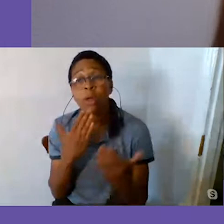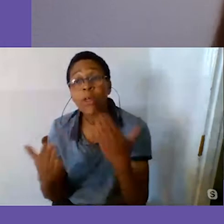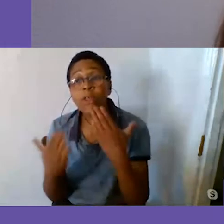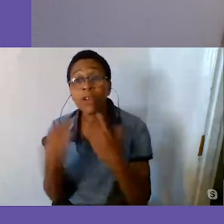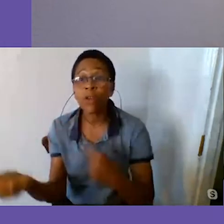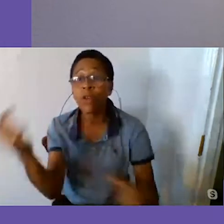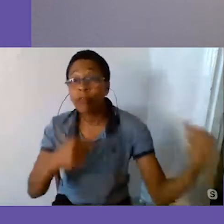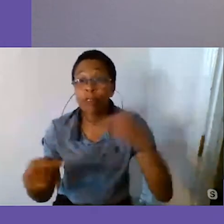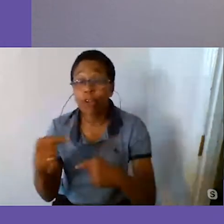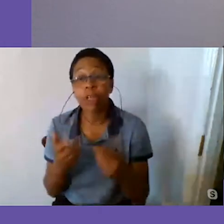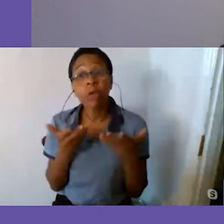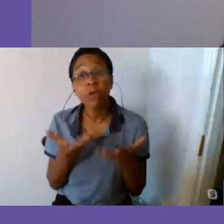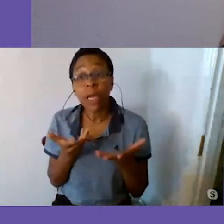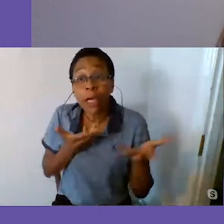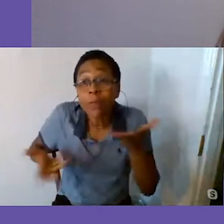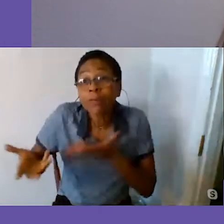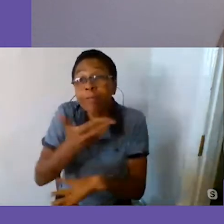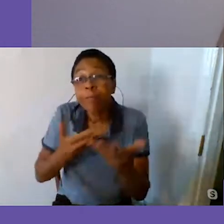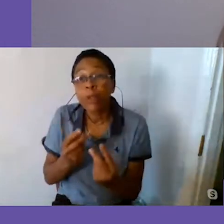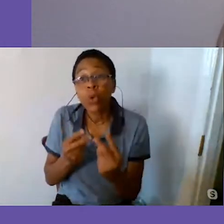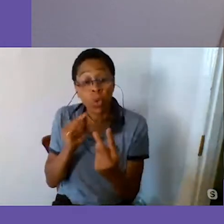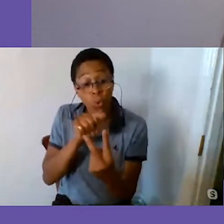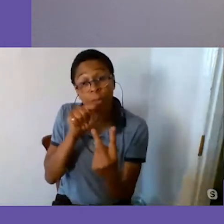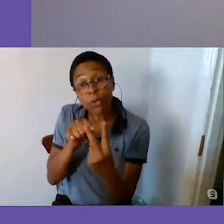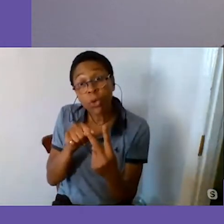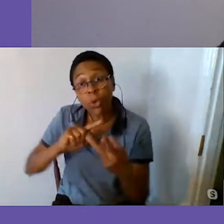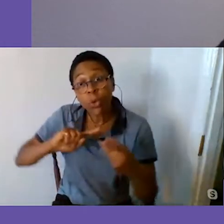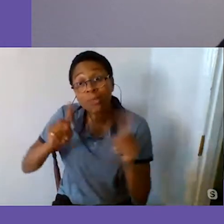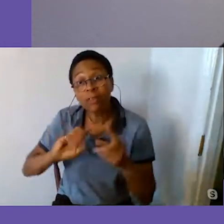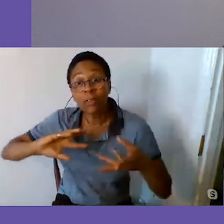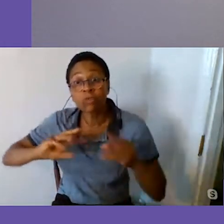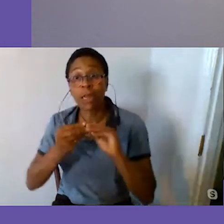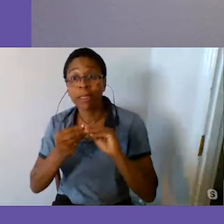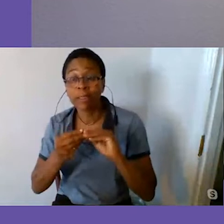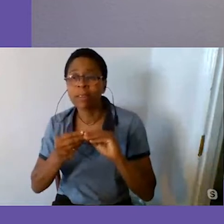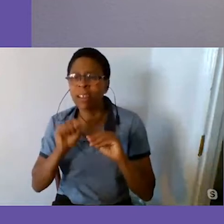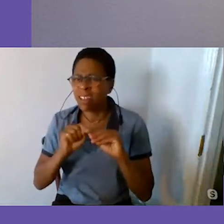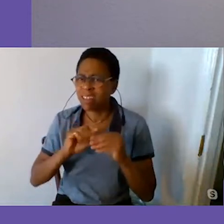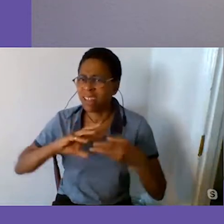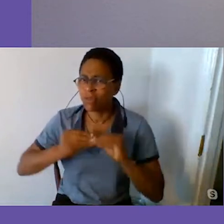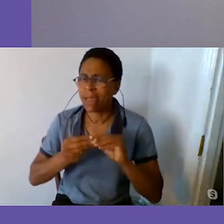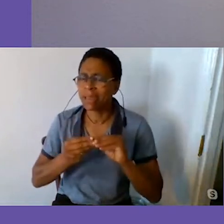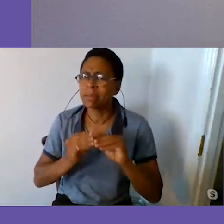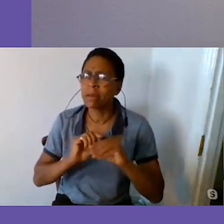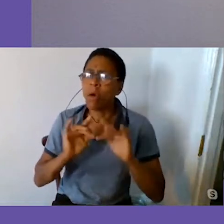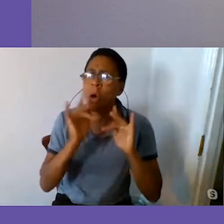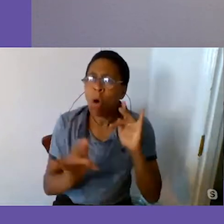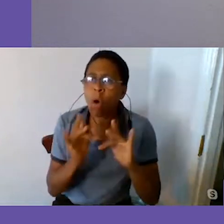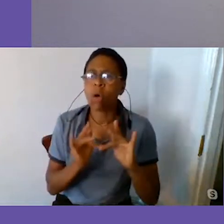talking to two creators now of online platforms and film databases that are both working to promote the work